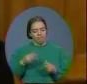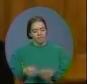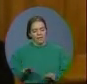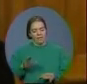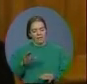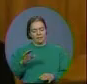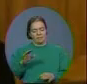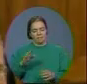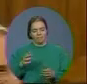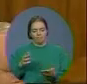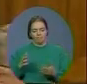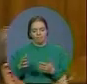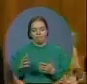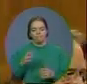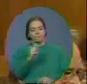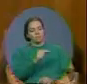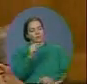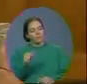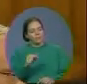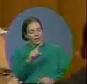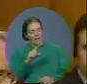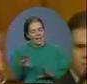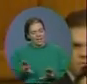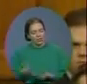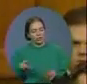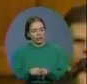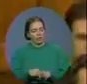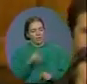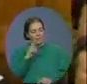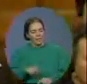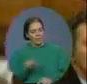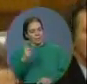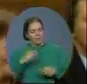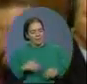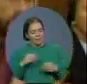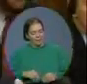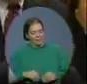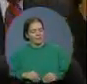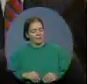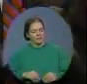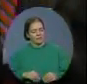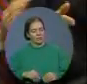like a Prime Minister and not the Bytown bully?